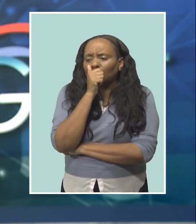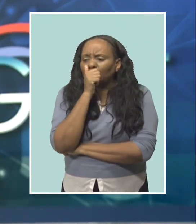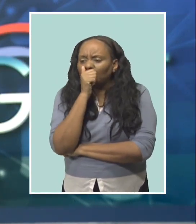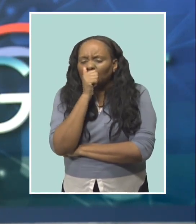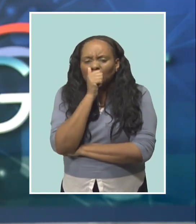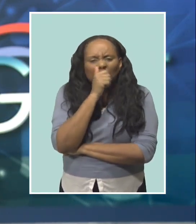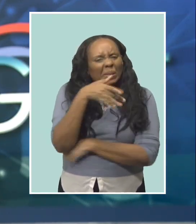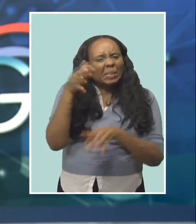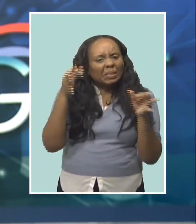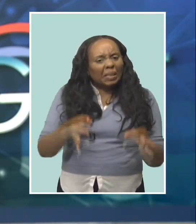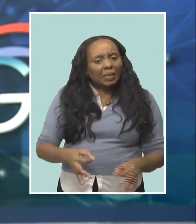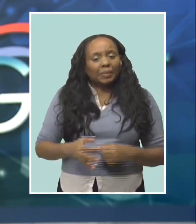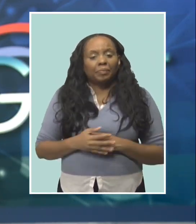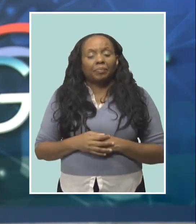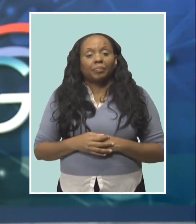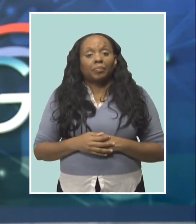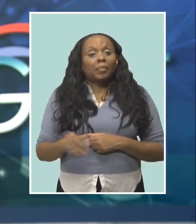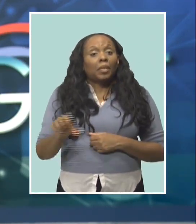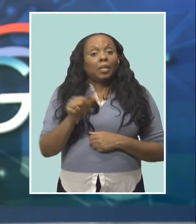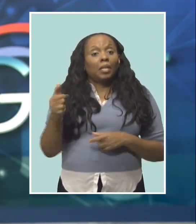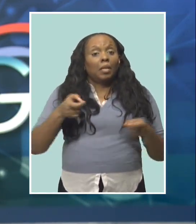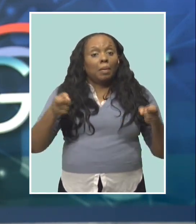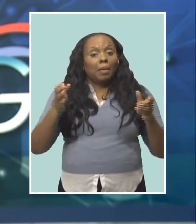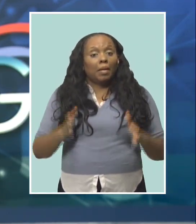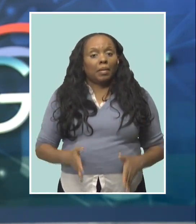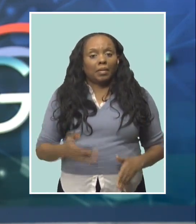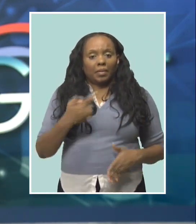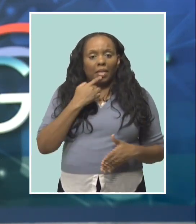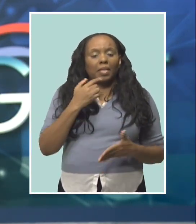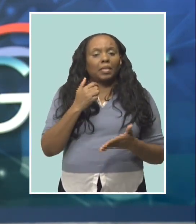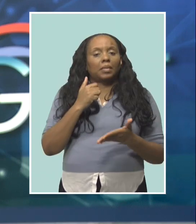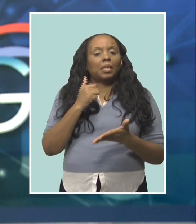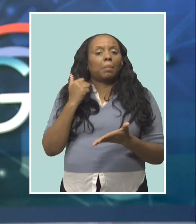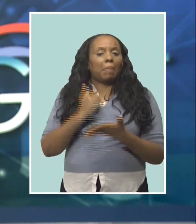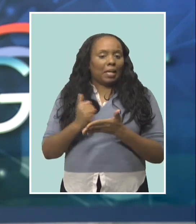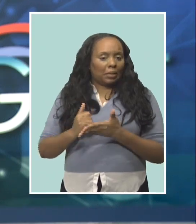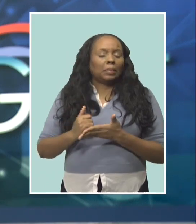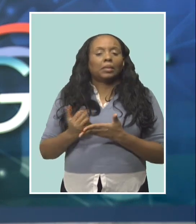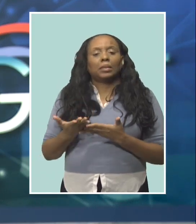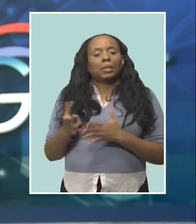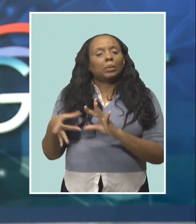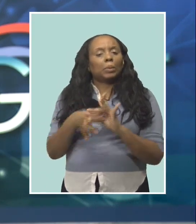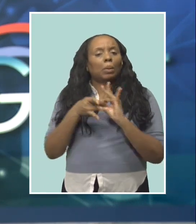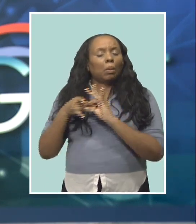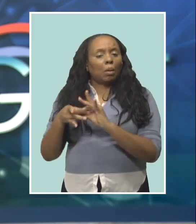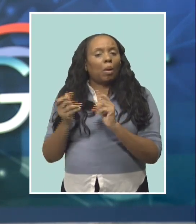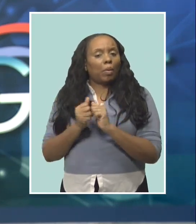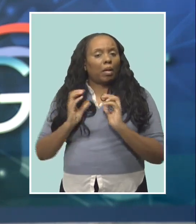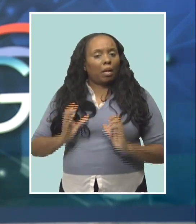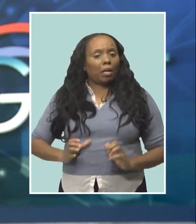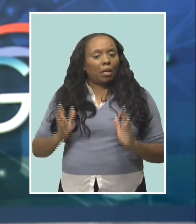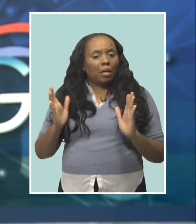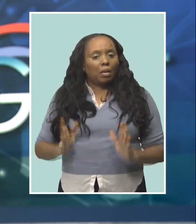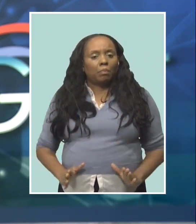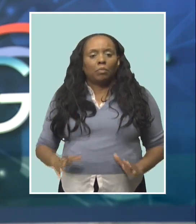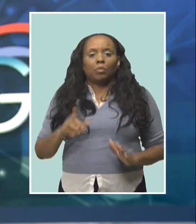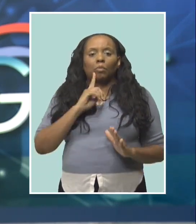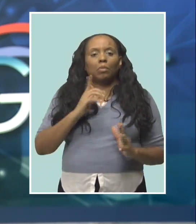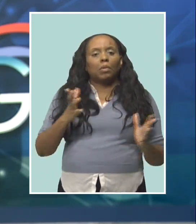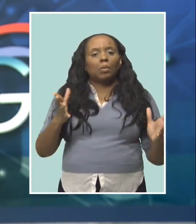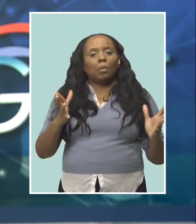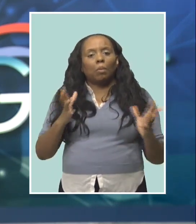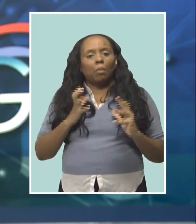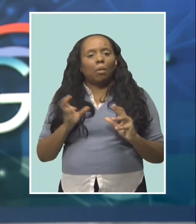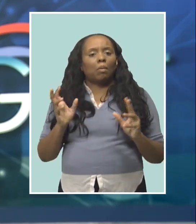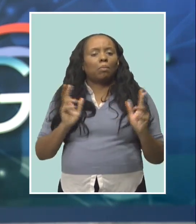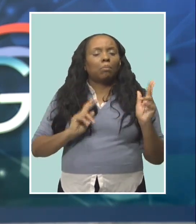Chief Country Management Officer Donna Wellington says as the bank builds its relationship with clients, it continues to play its part in bringing